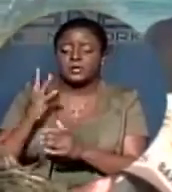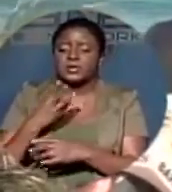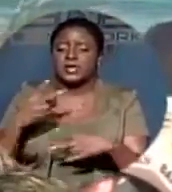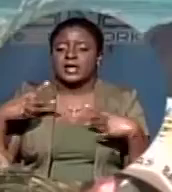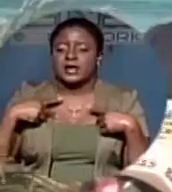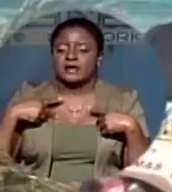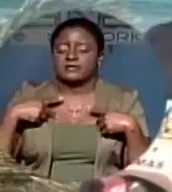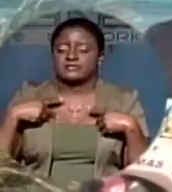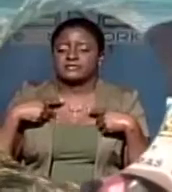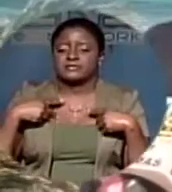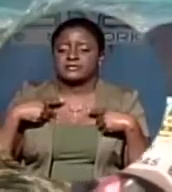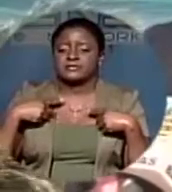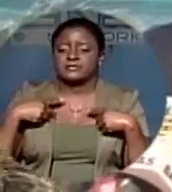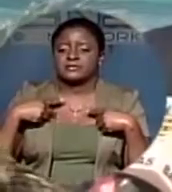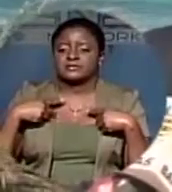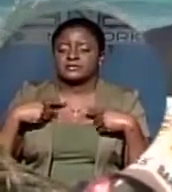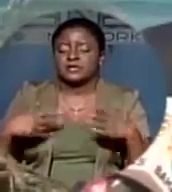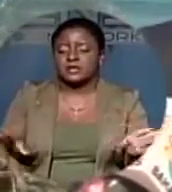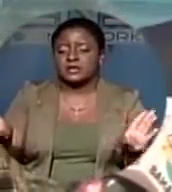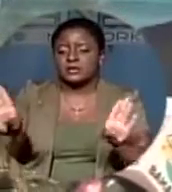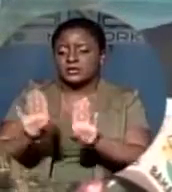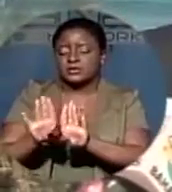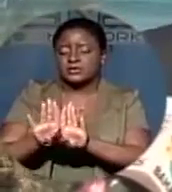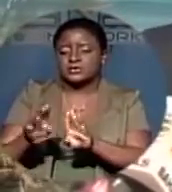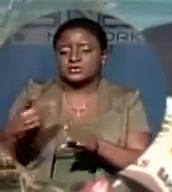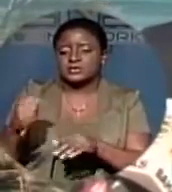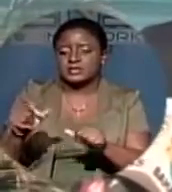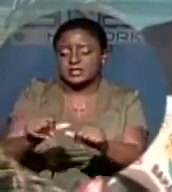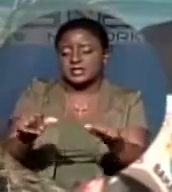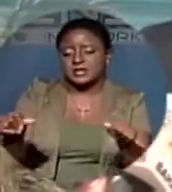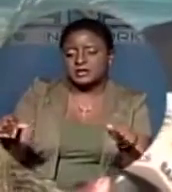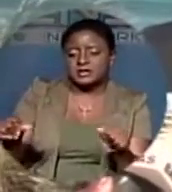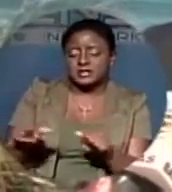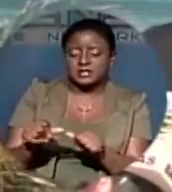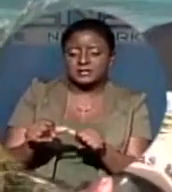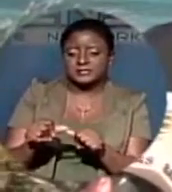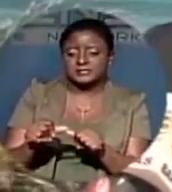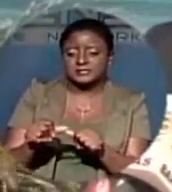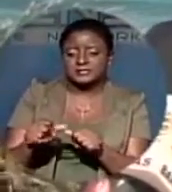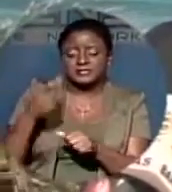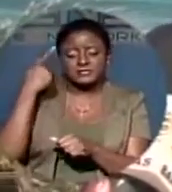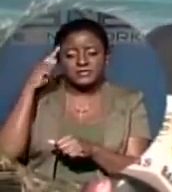we have secured the site for the safety of